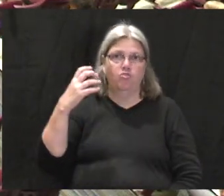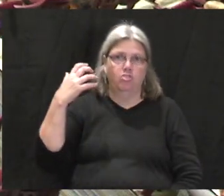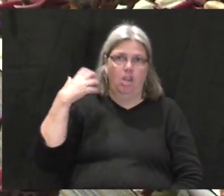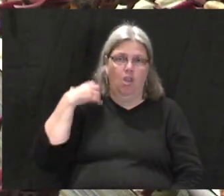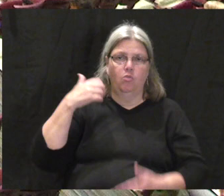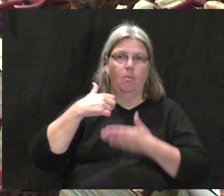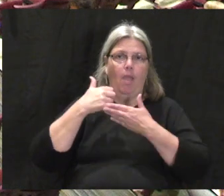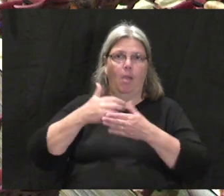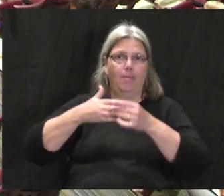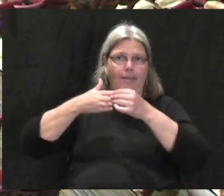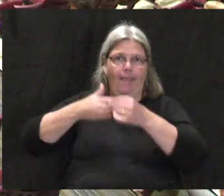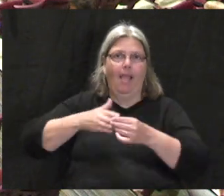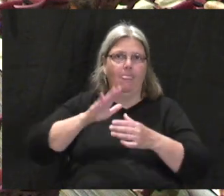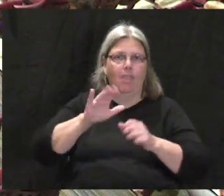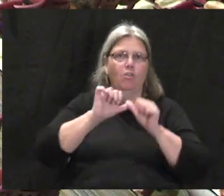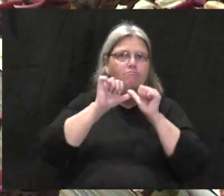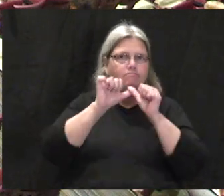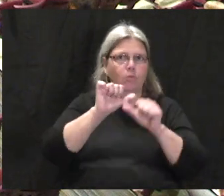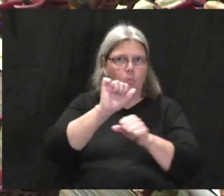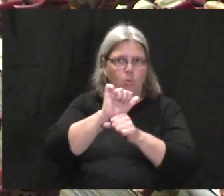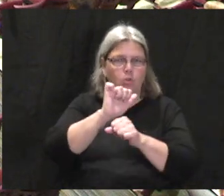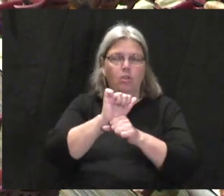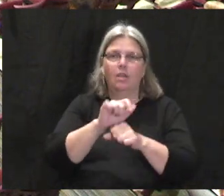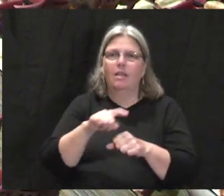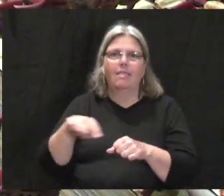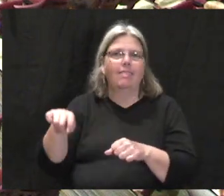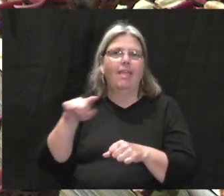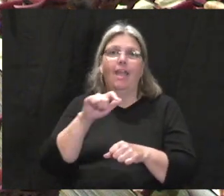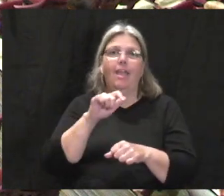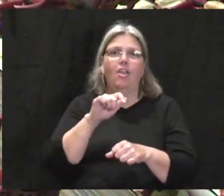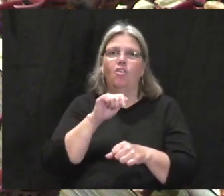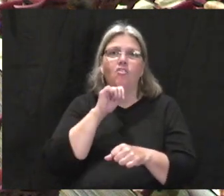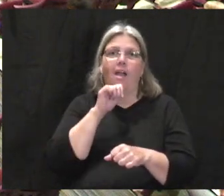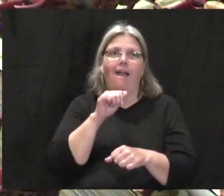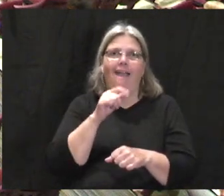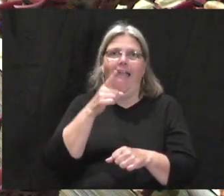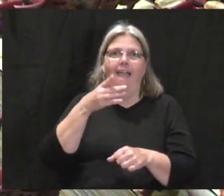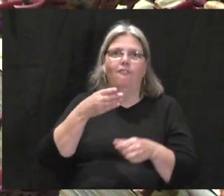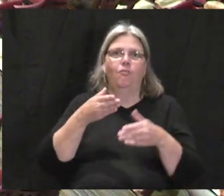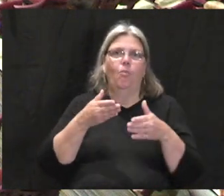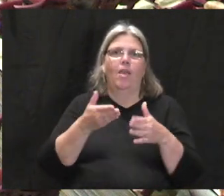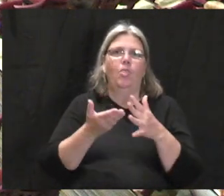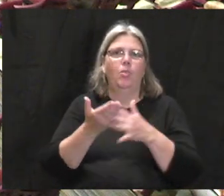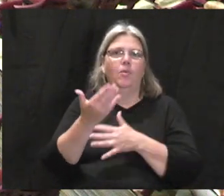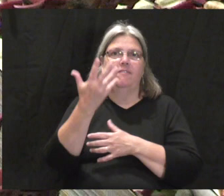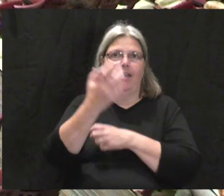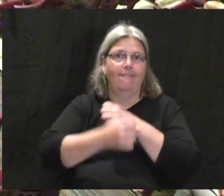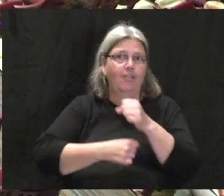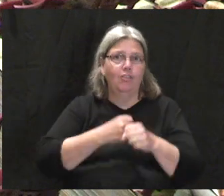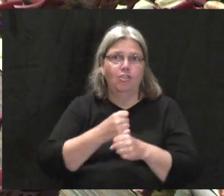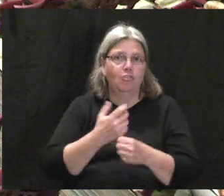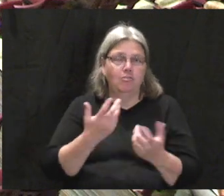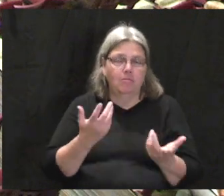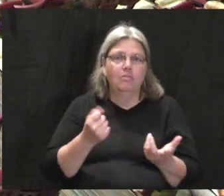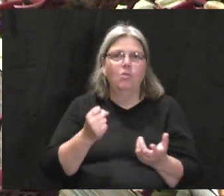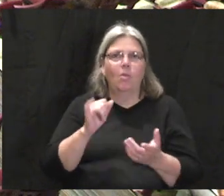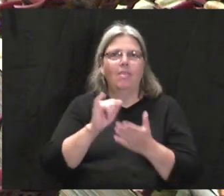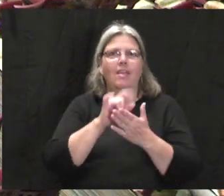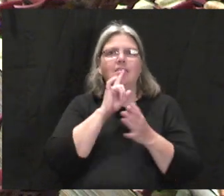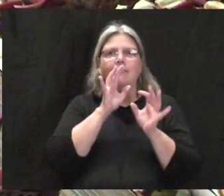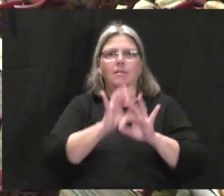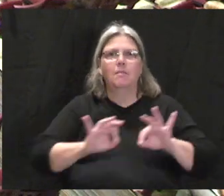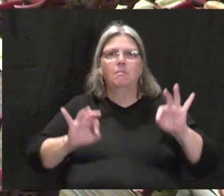gauge. How are things going? So you're really just going to be answering 3 simple questions. Based on what you heard